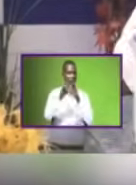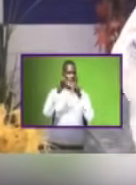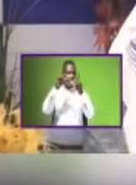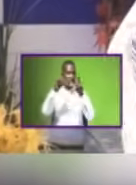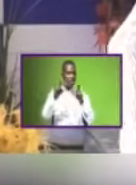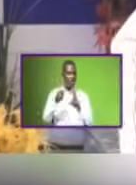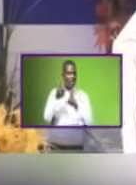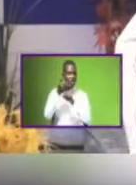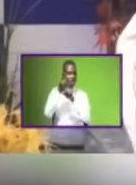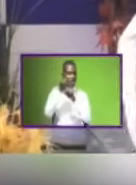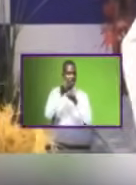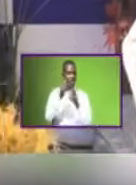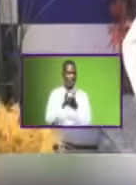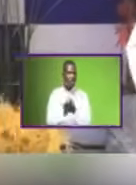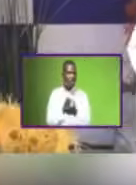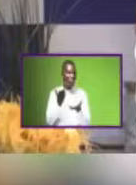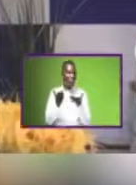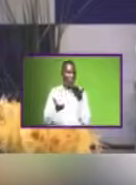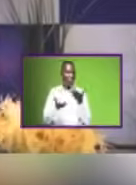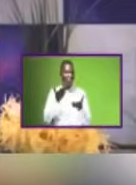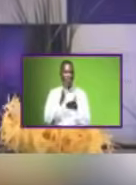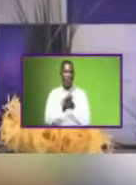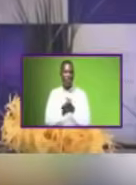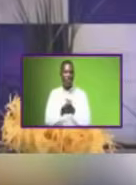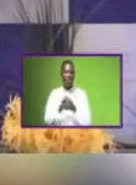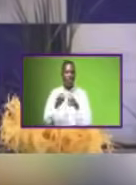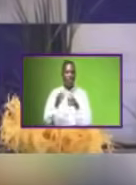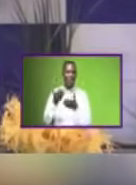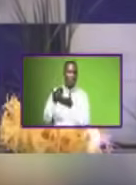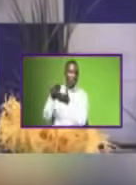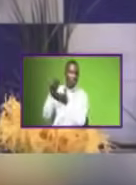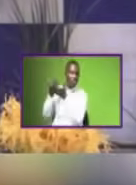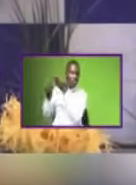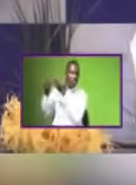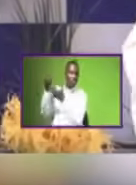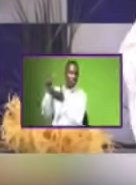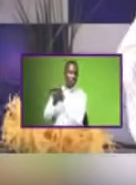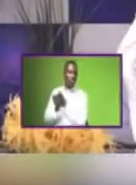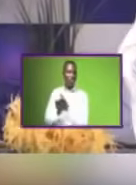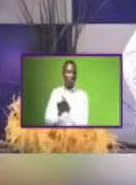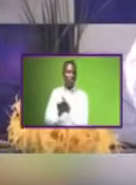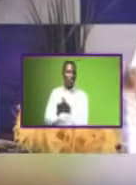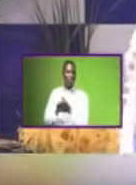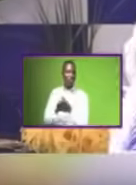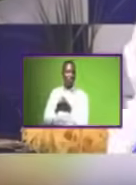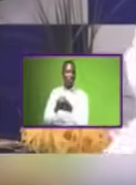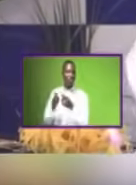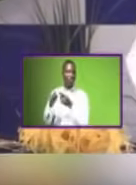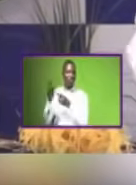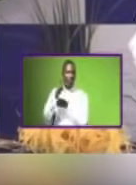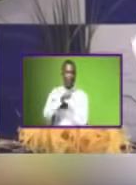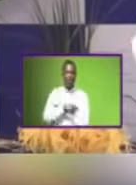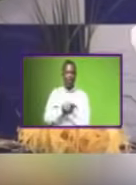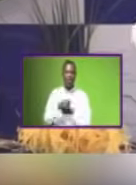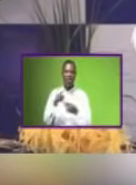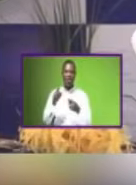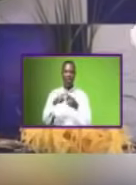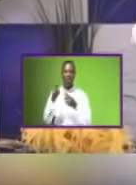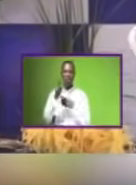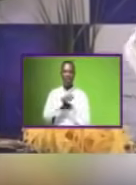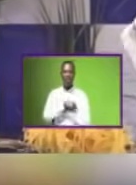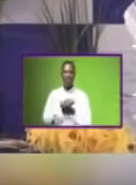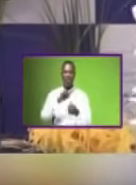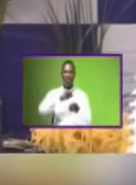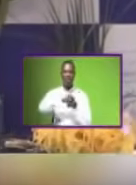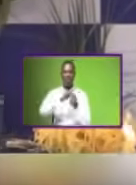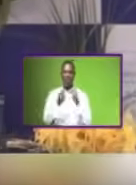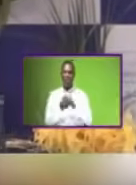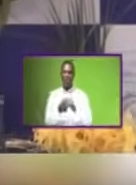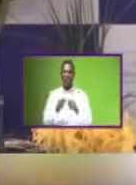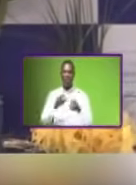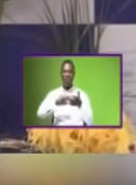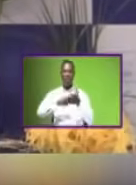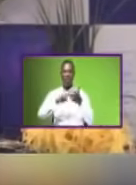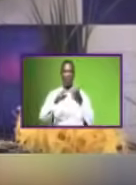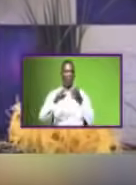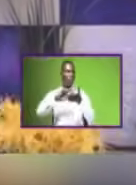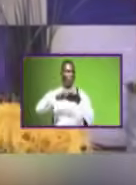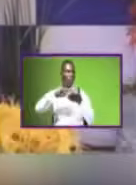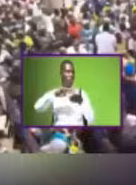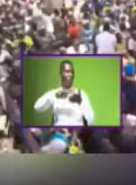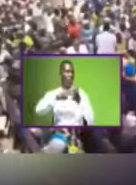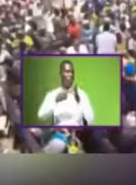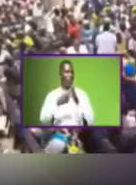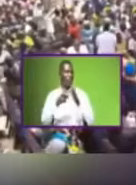Jose? Ebi pokura said the na first what ye and then assessor and just as I see